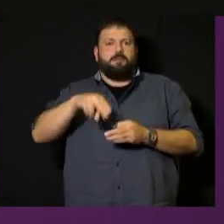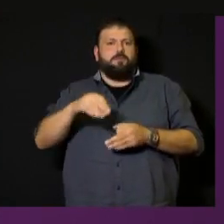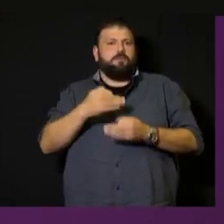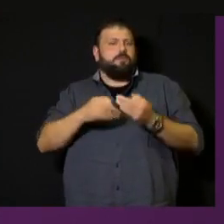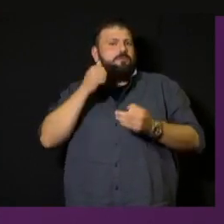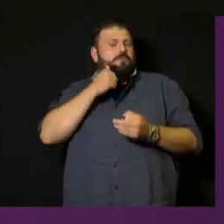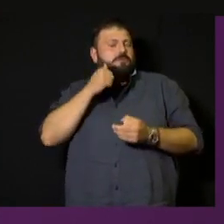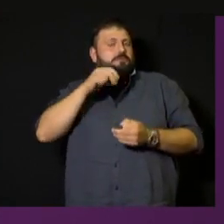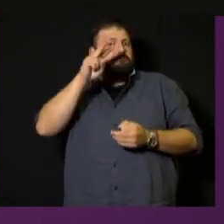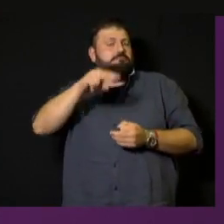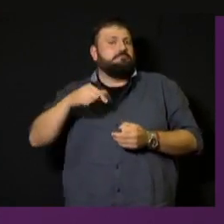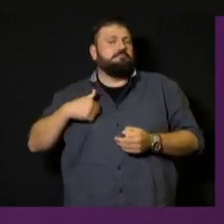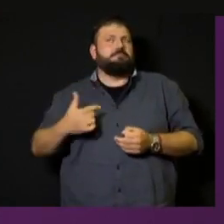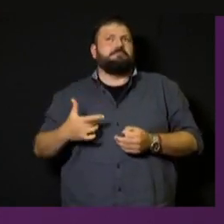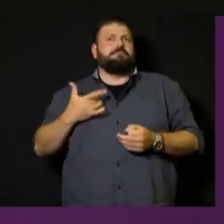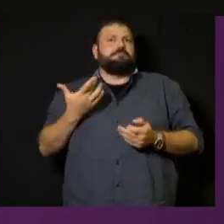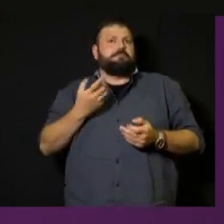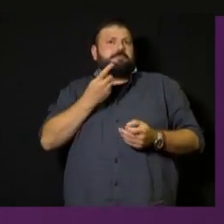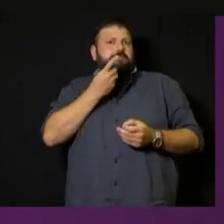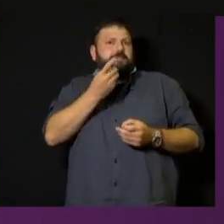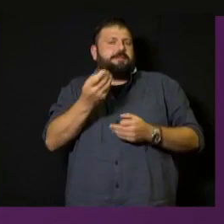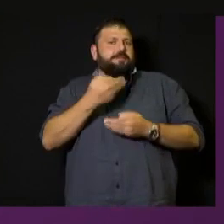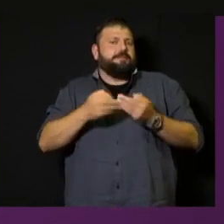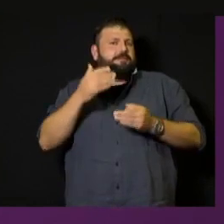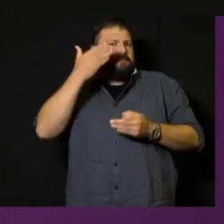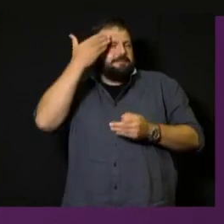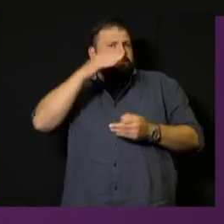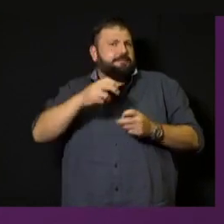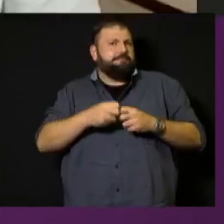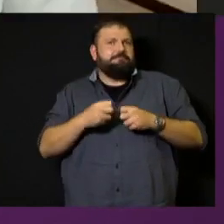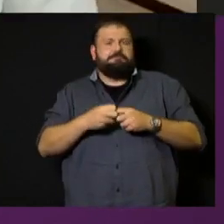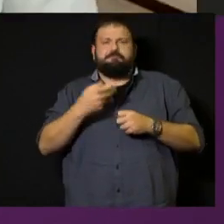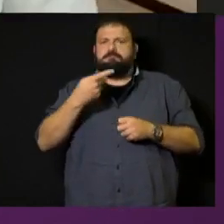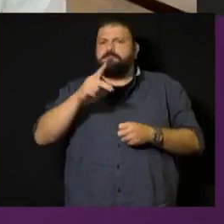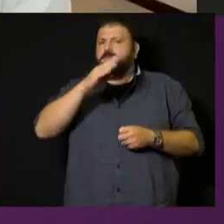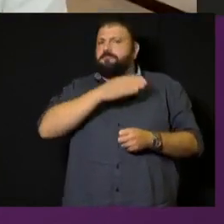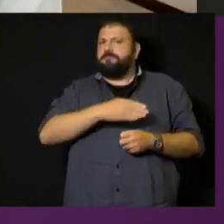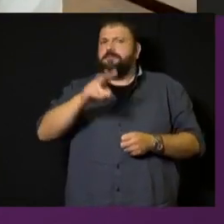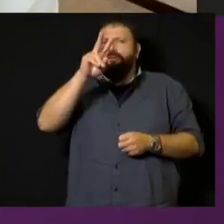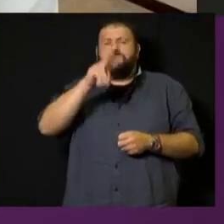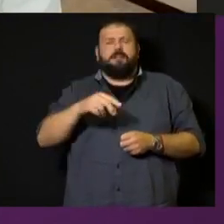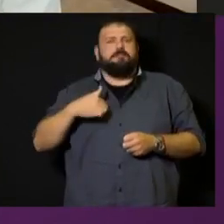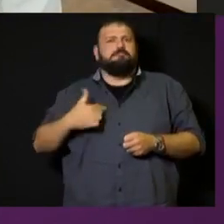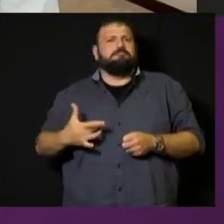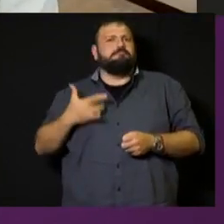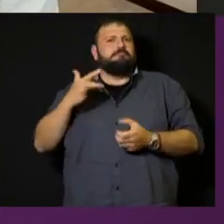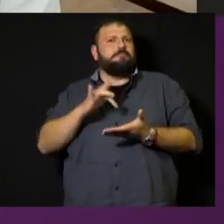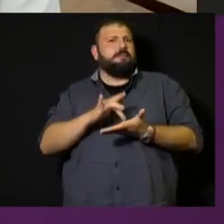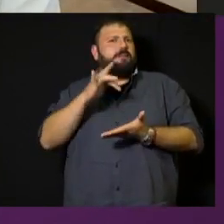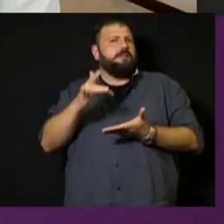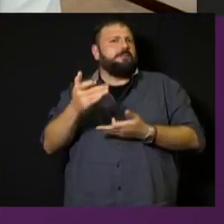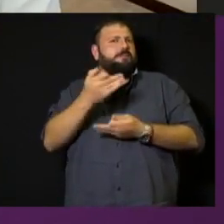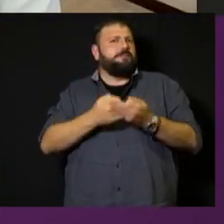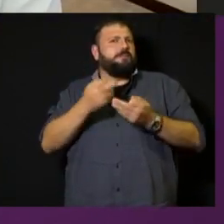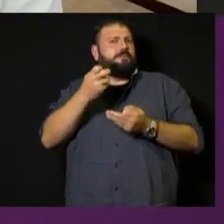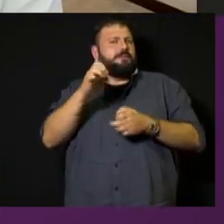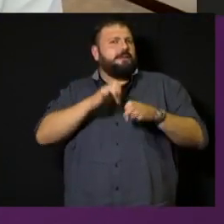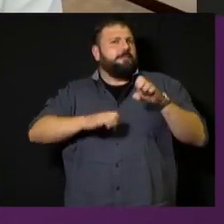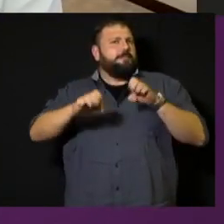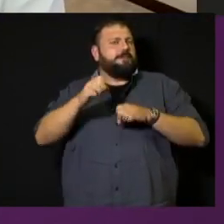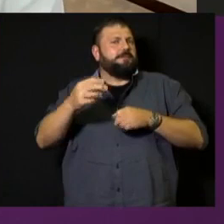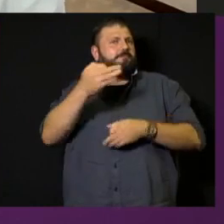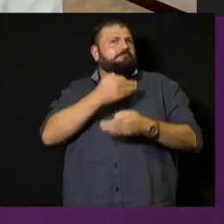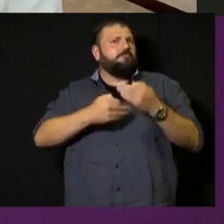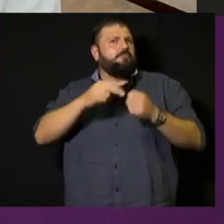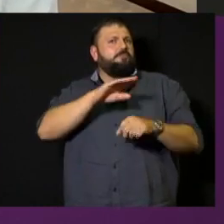process. I had to take some hours, but because I'm very nice, but I'm very grateful because of